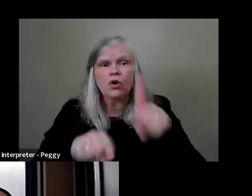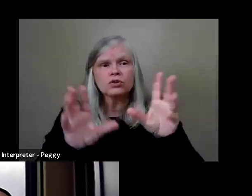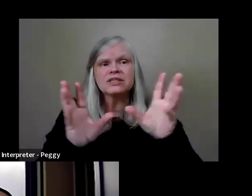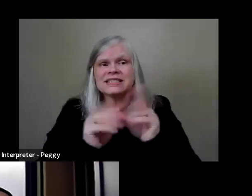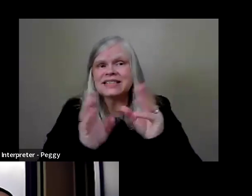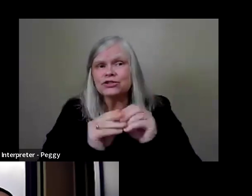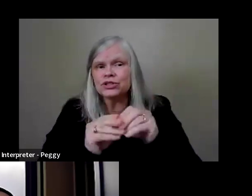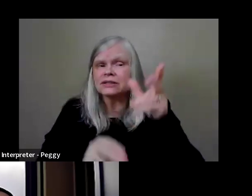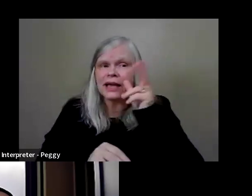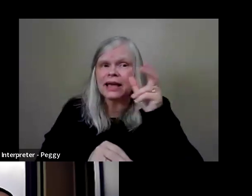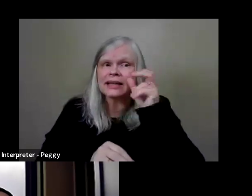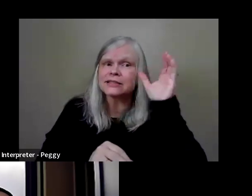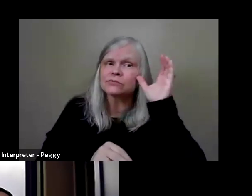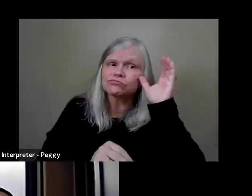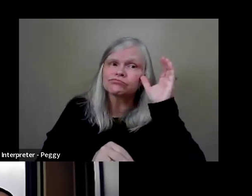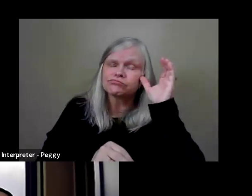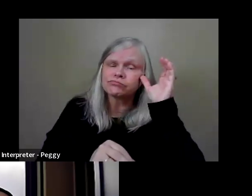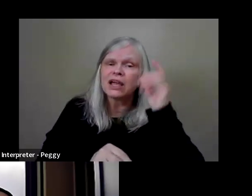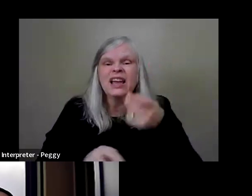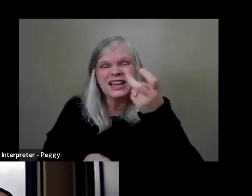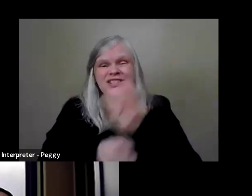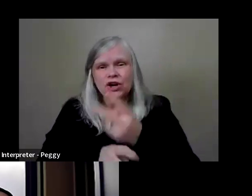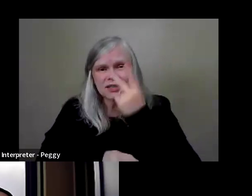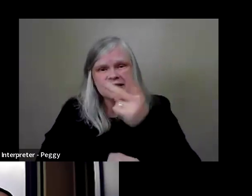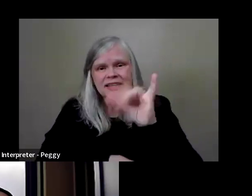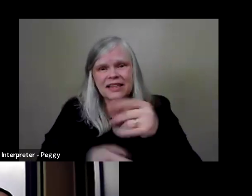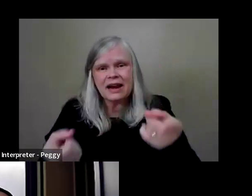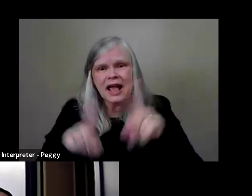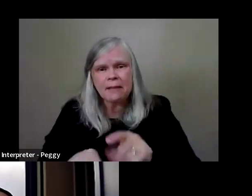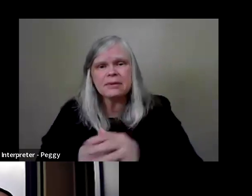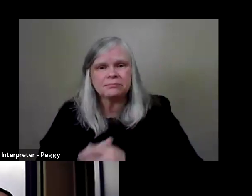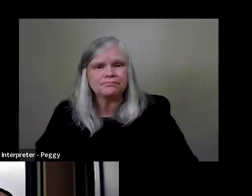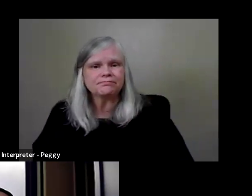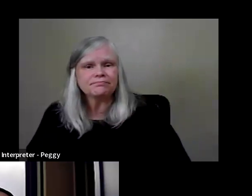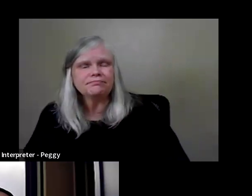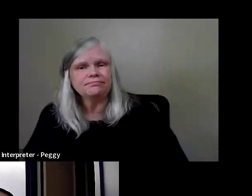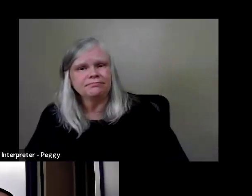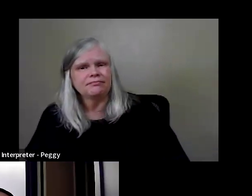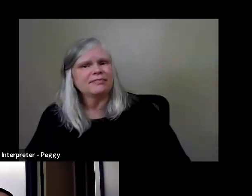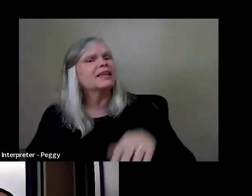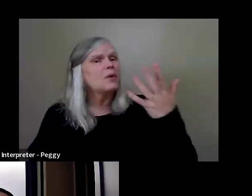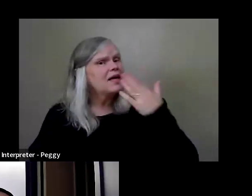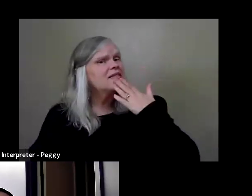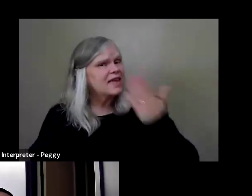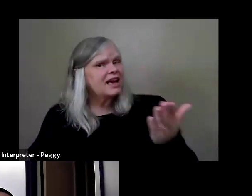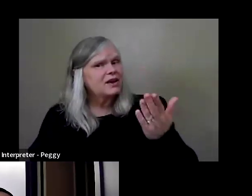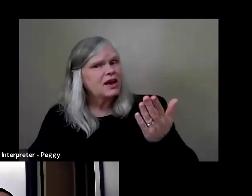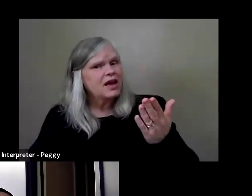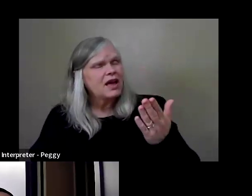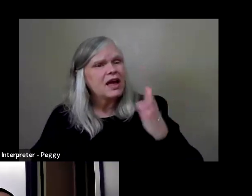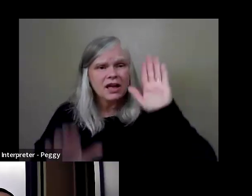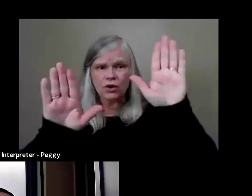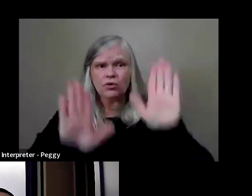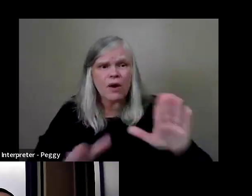session, but it is really hard and to see that happen for sure. Well, thanks. It's great